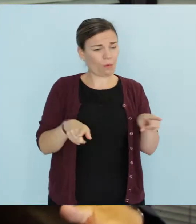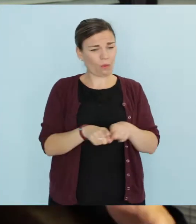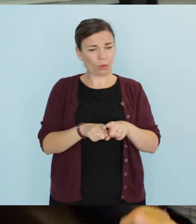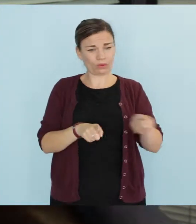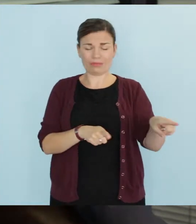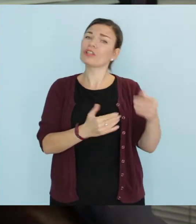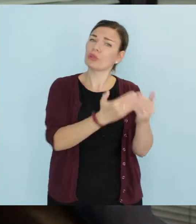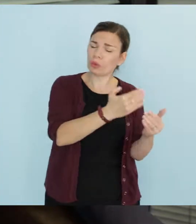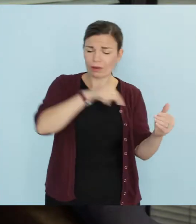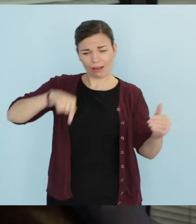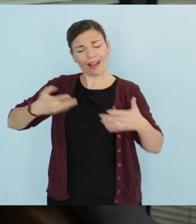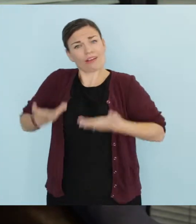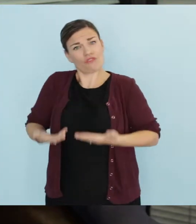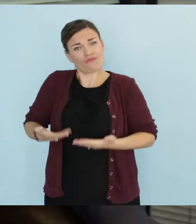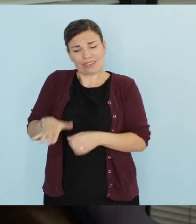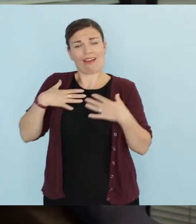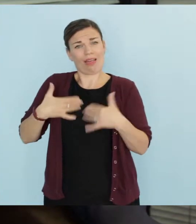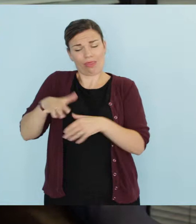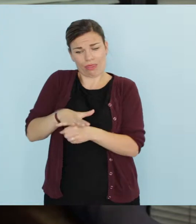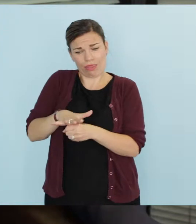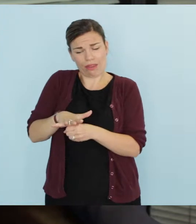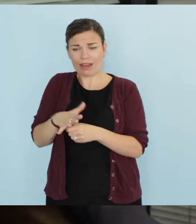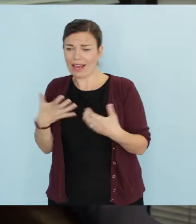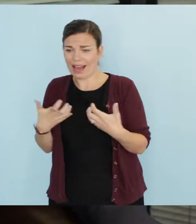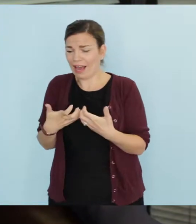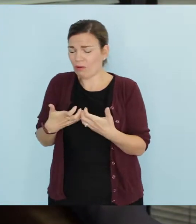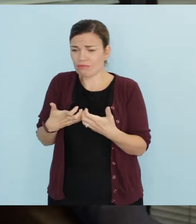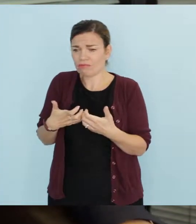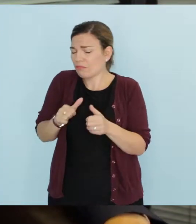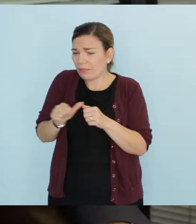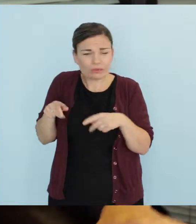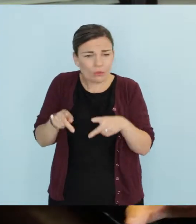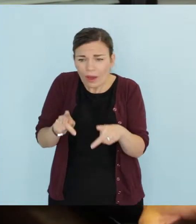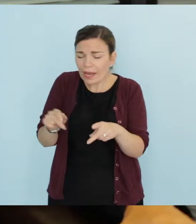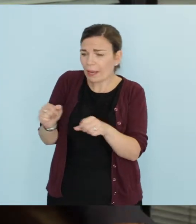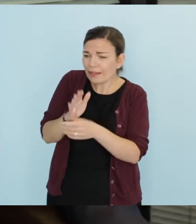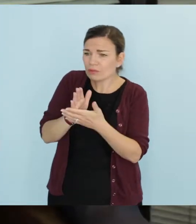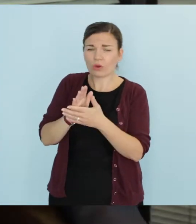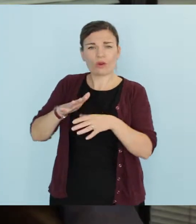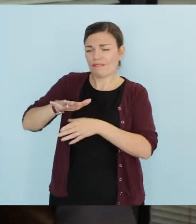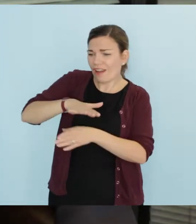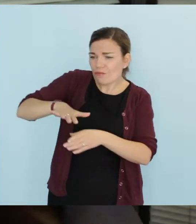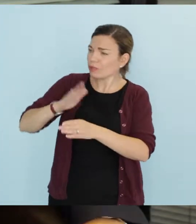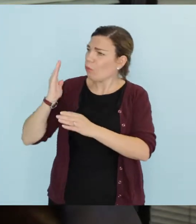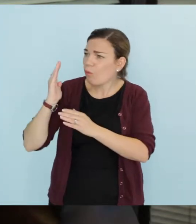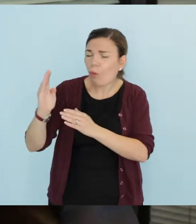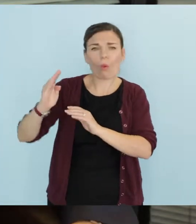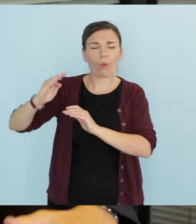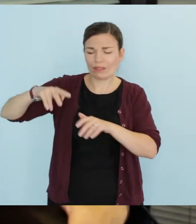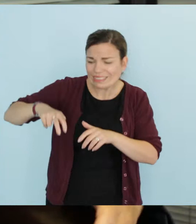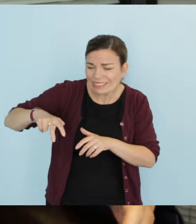our current environment we make the best use of environment, walls,